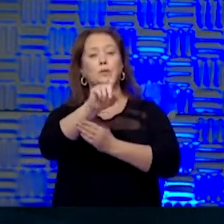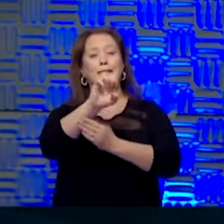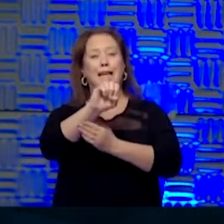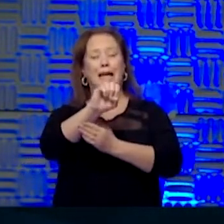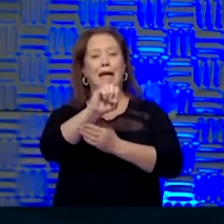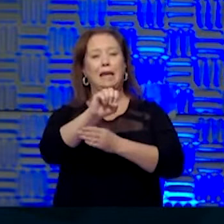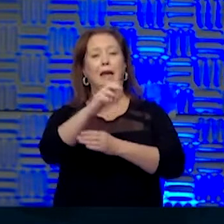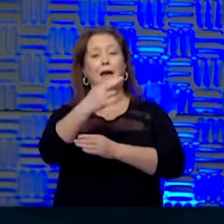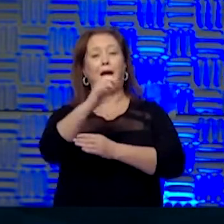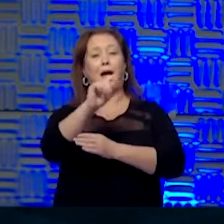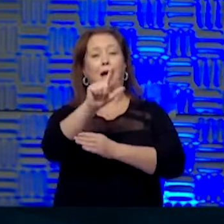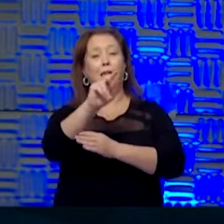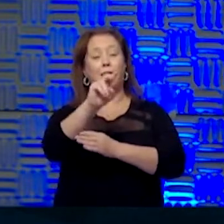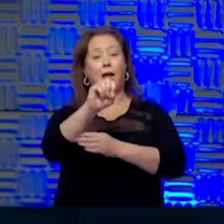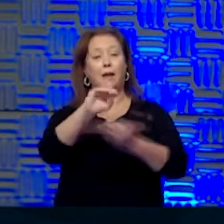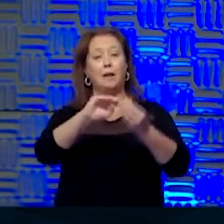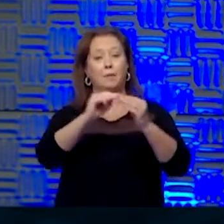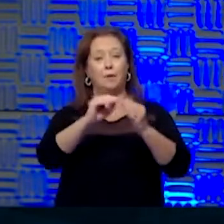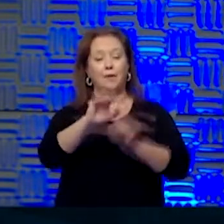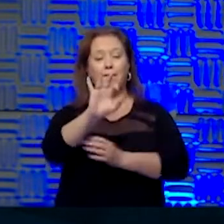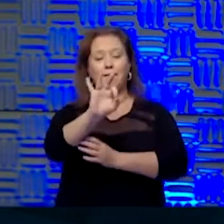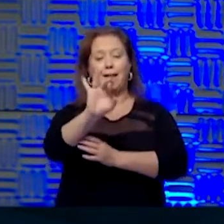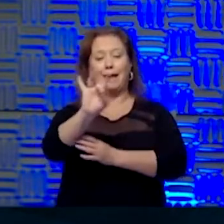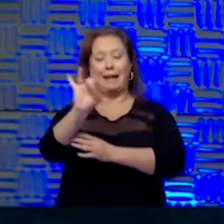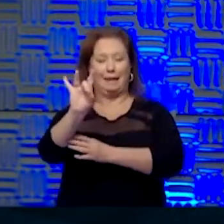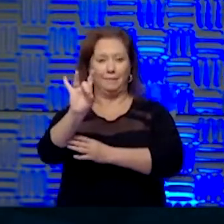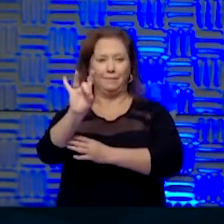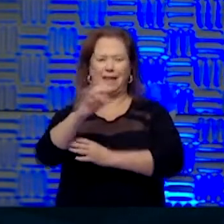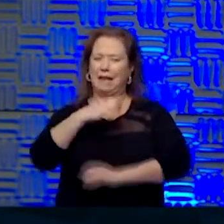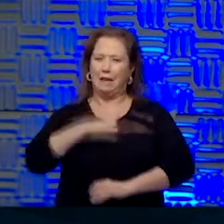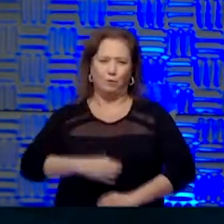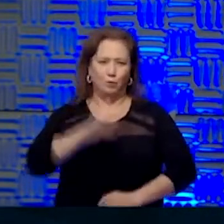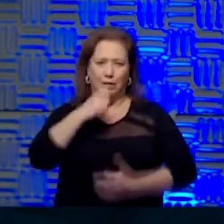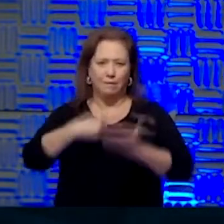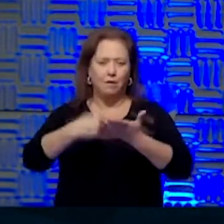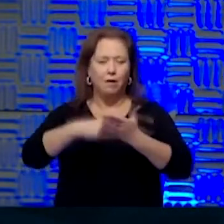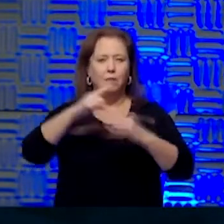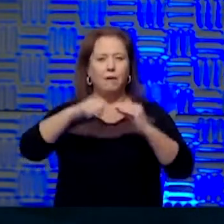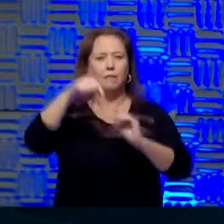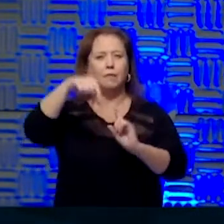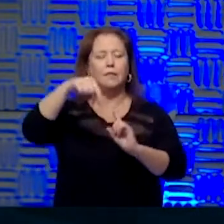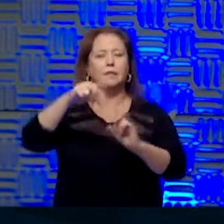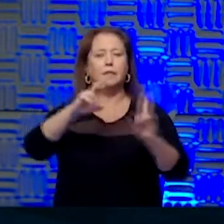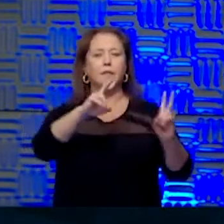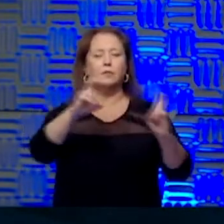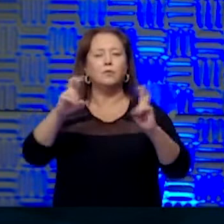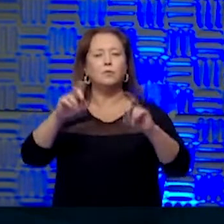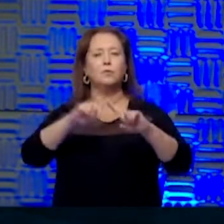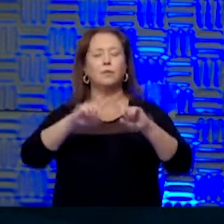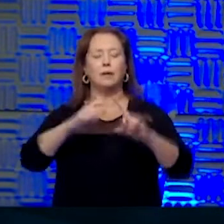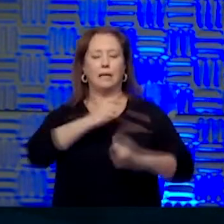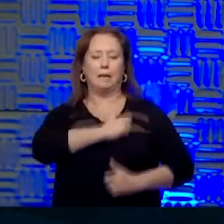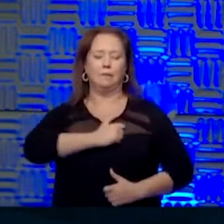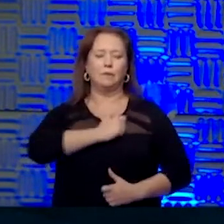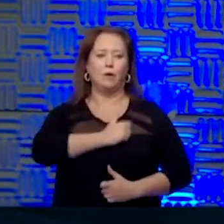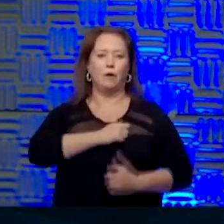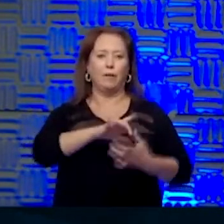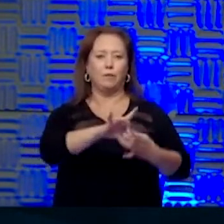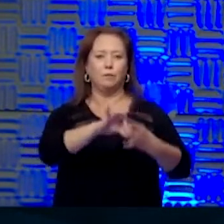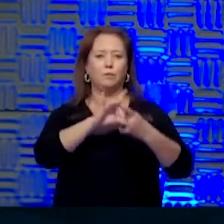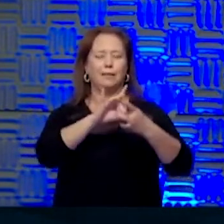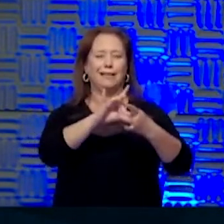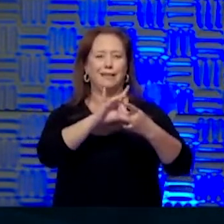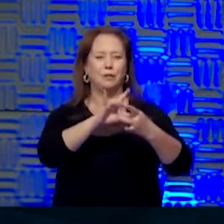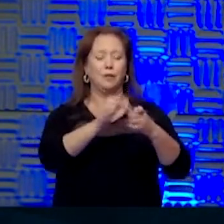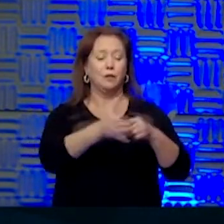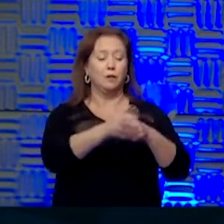988. And while I wish this was a topic we didn't have to discuss, and I'm sorry that there is a relationship